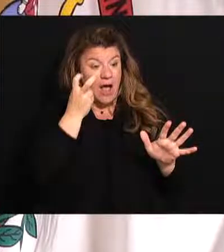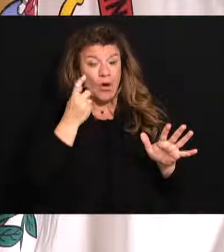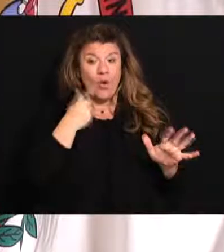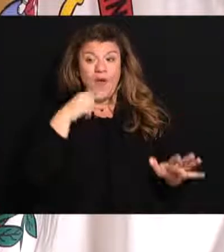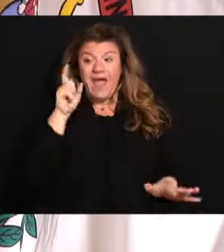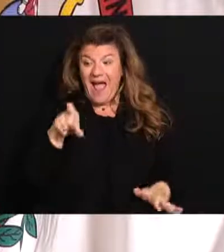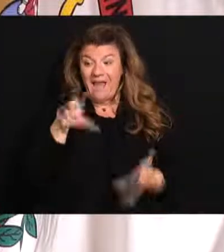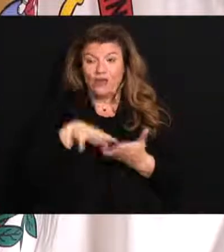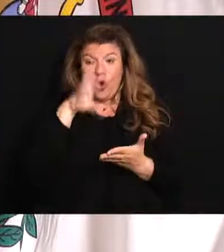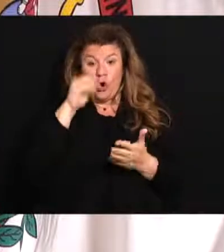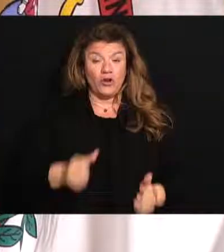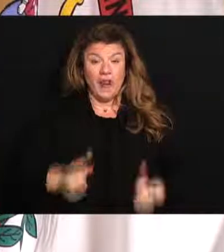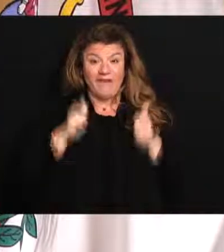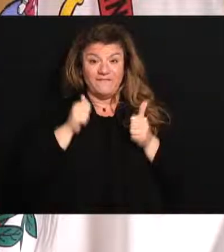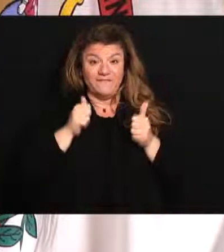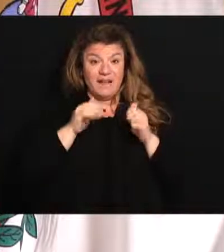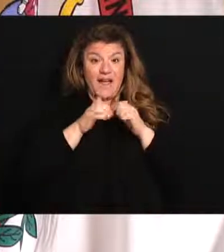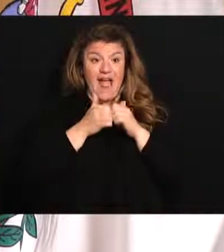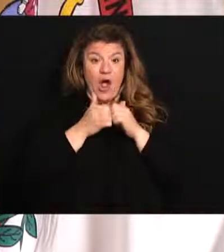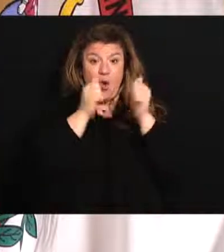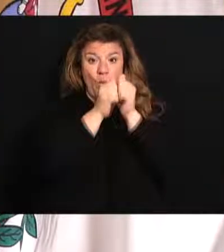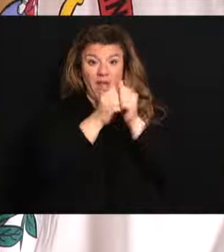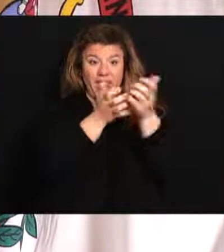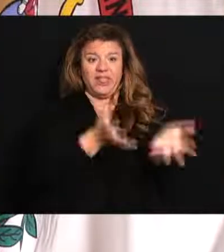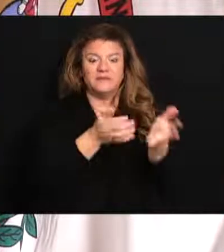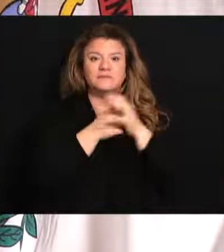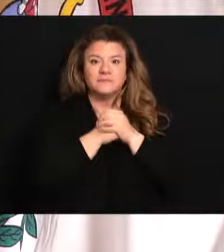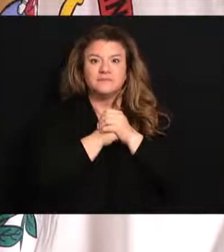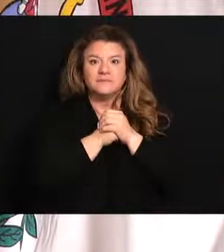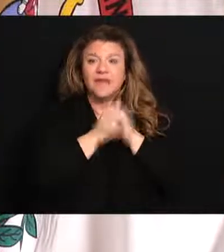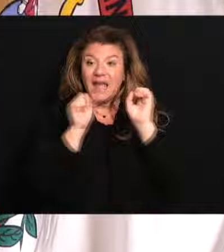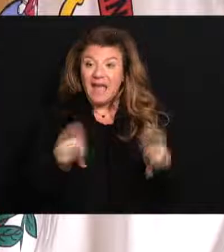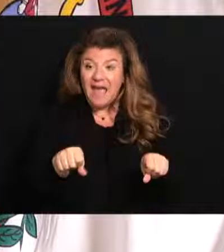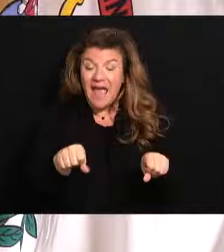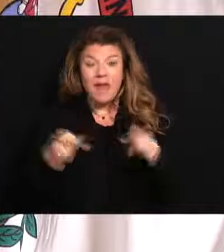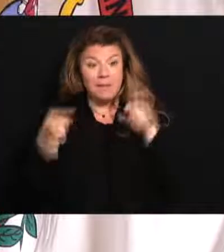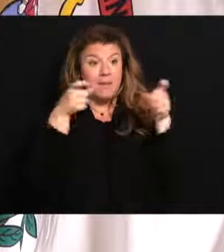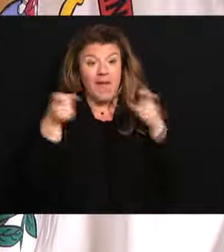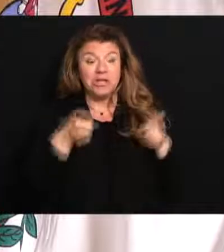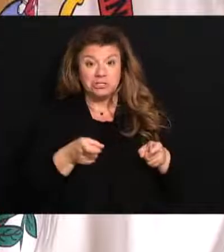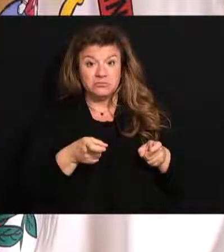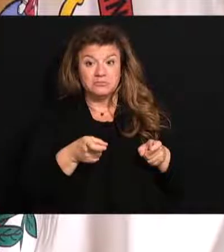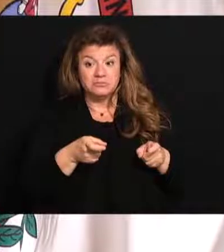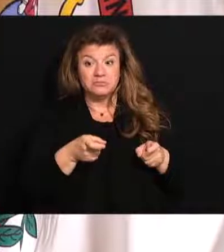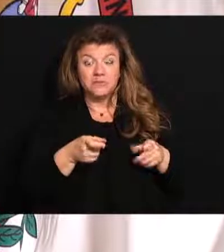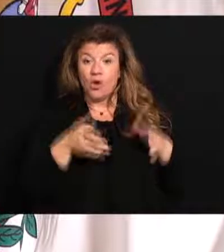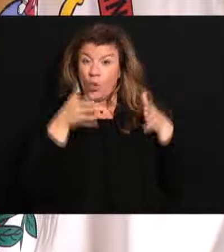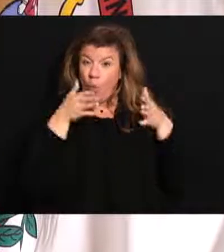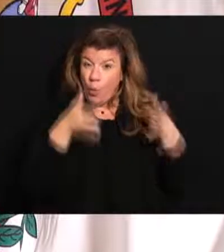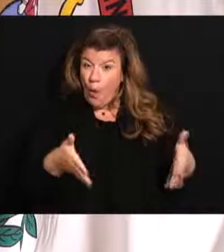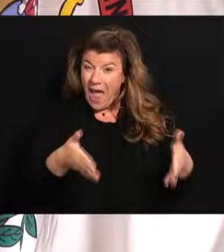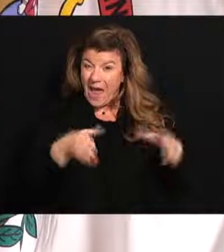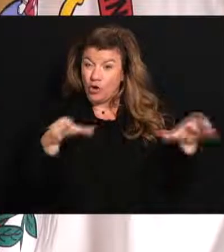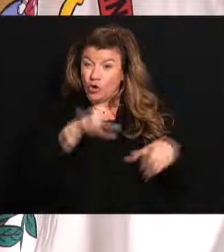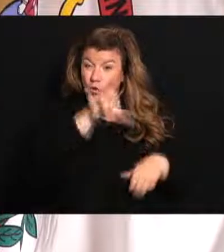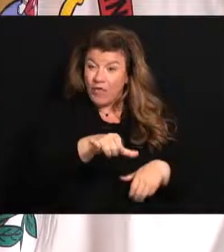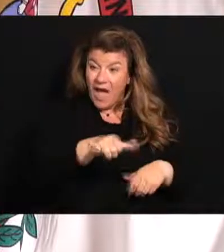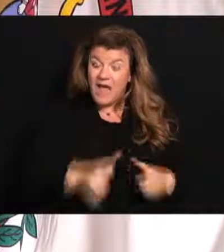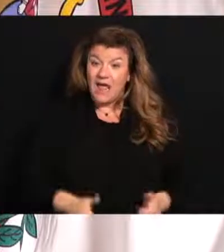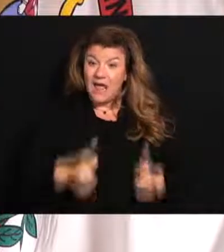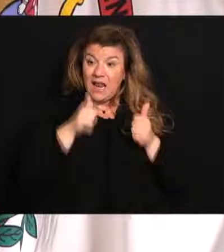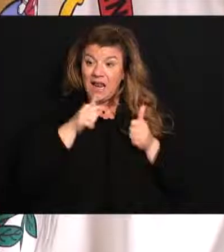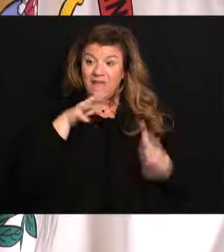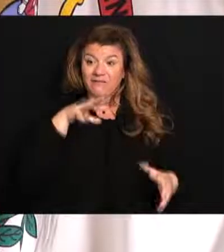this. We can live with it. It can absolutely be managed. The way to manage it, the way to live with it is